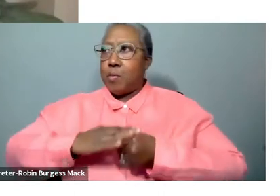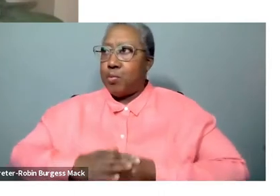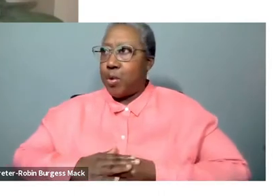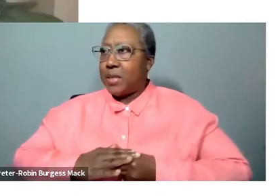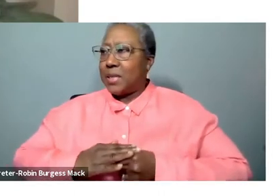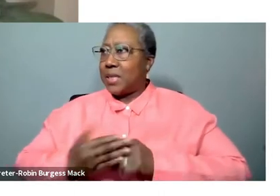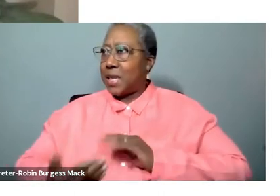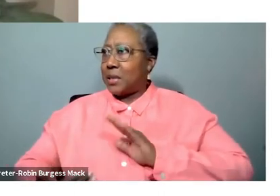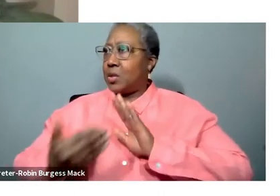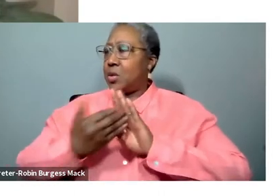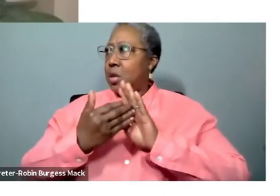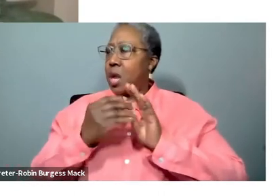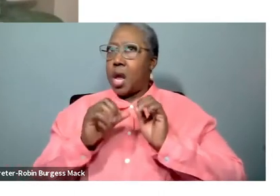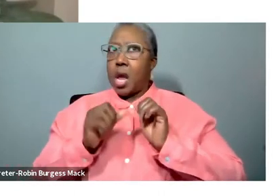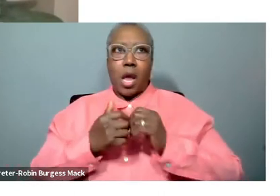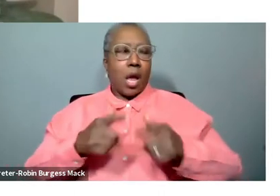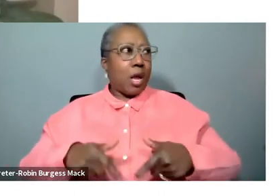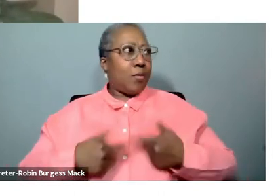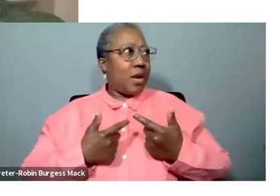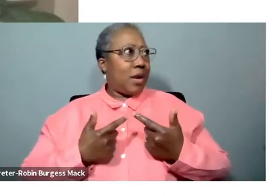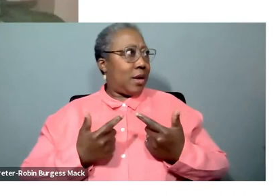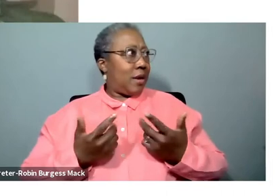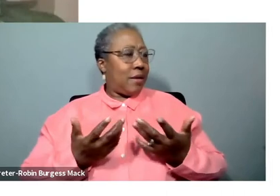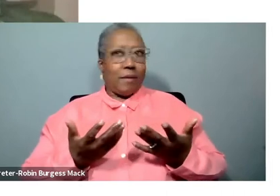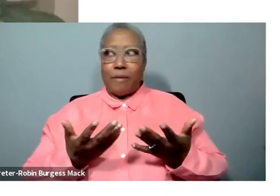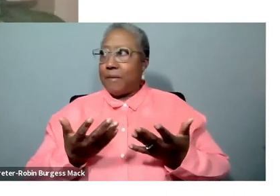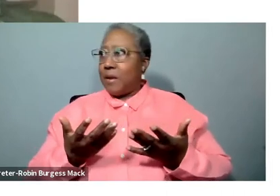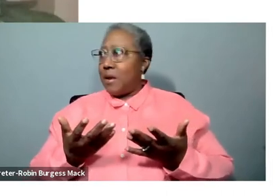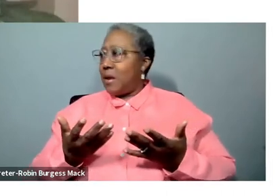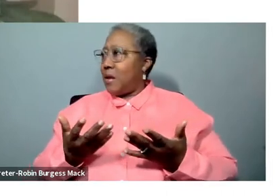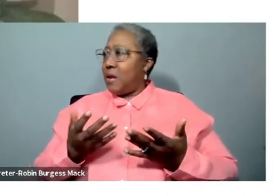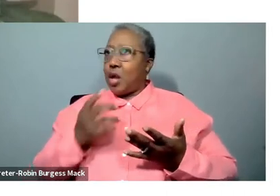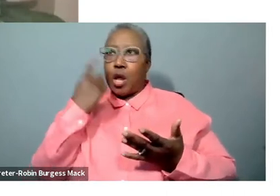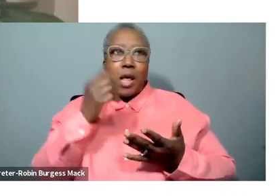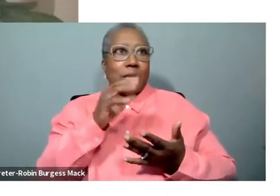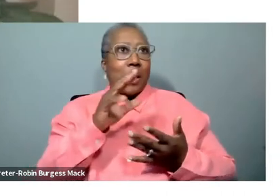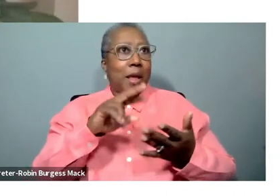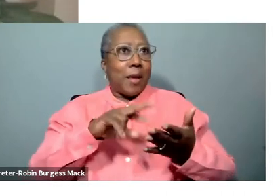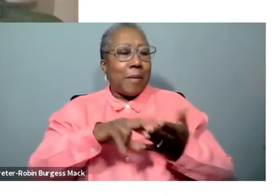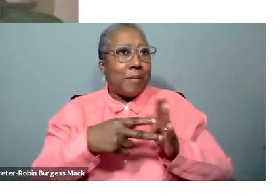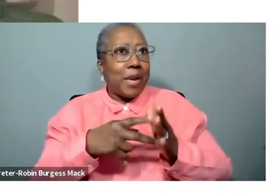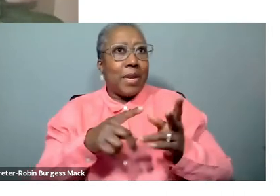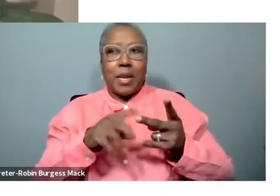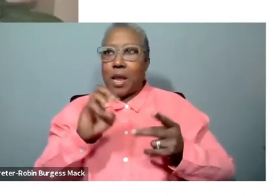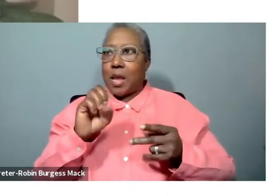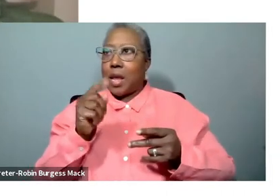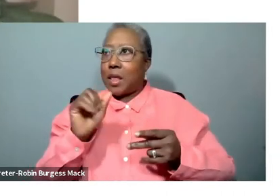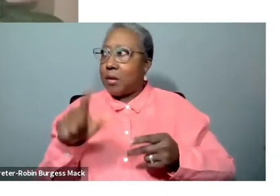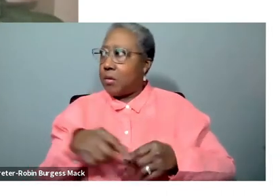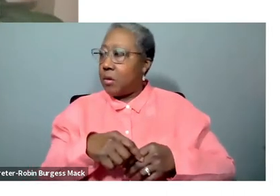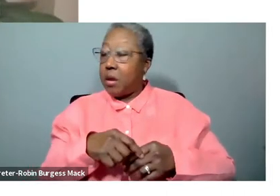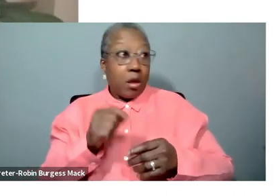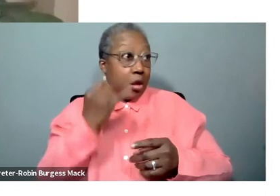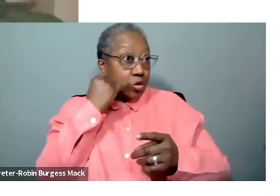we try to live a meaningful and ethical life? If given the opportunity, do we